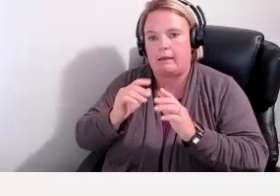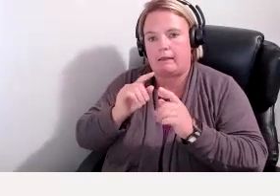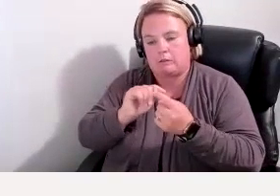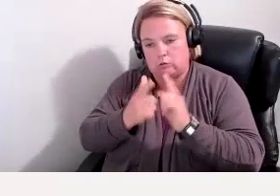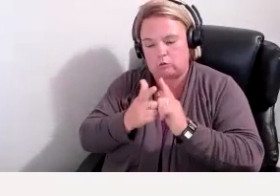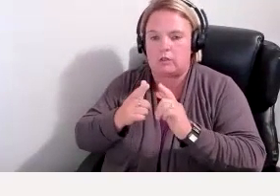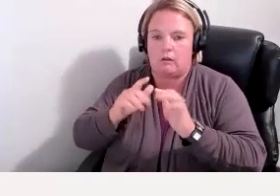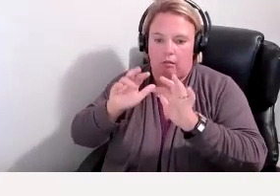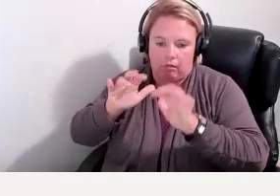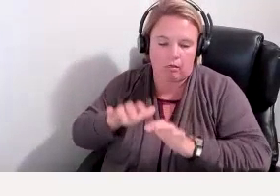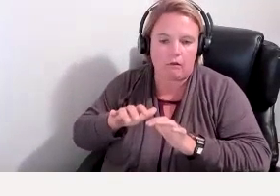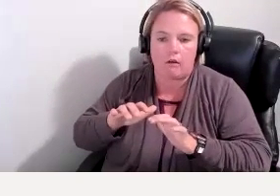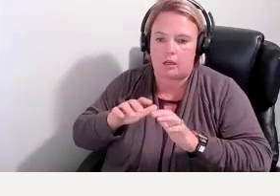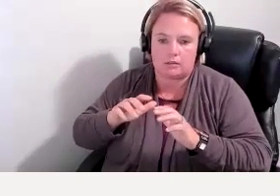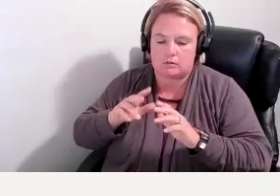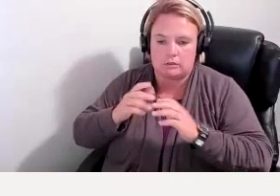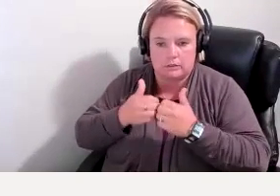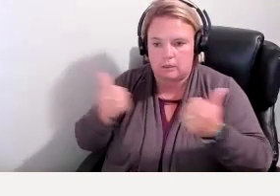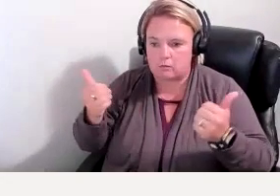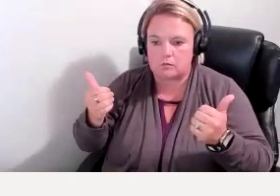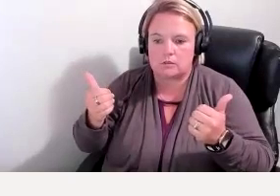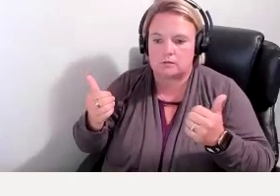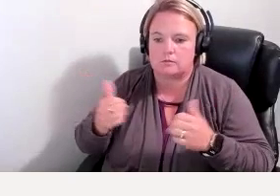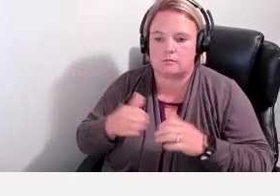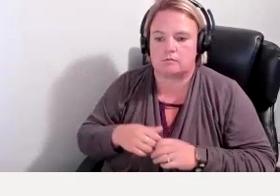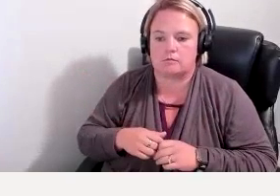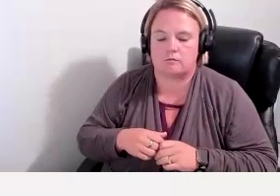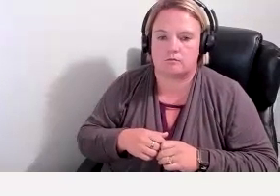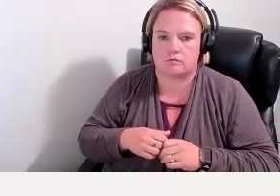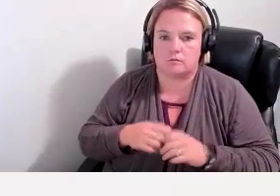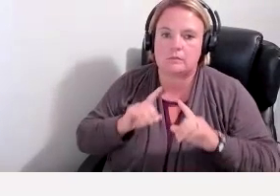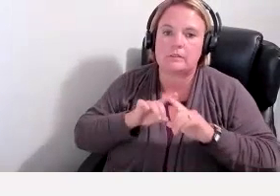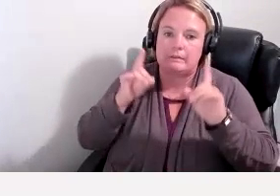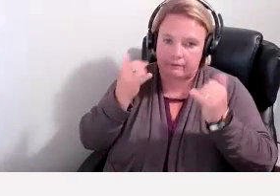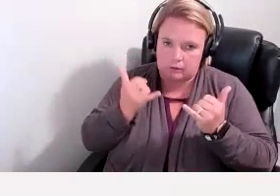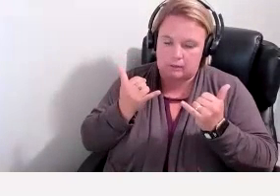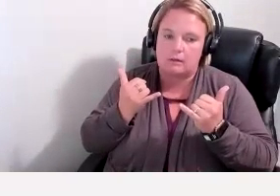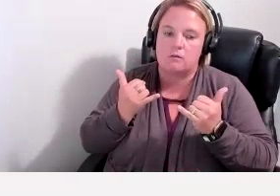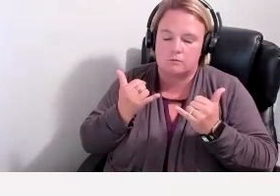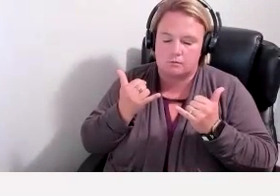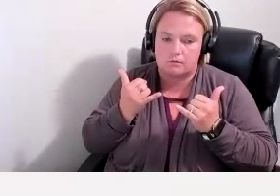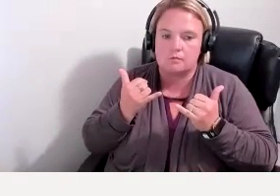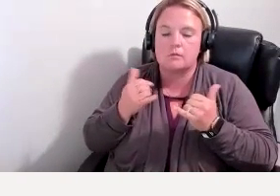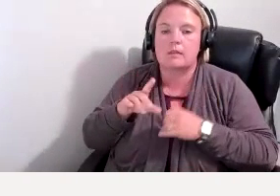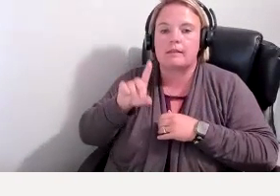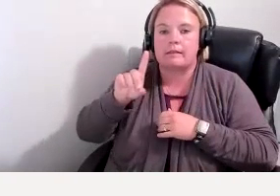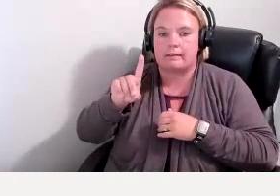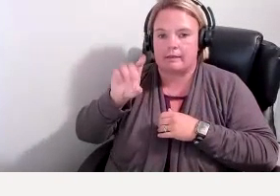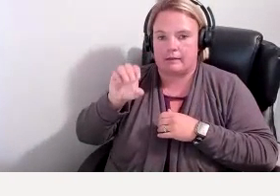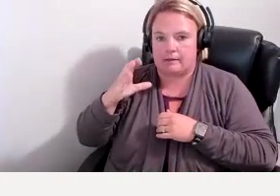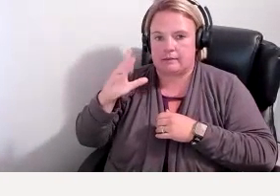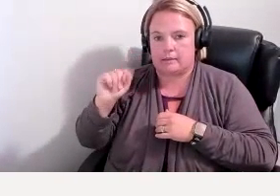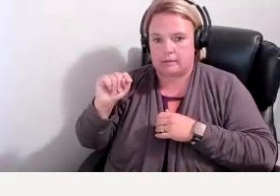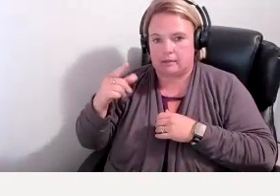just all this madness to doing it. But it's different now. The DECT grant operates right